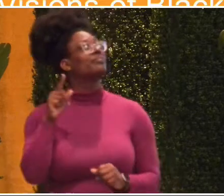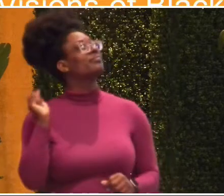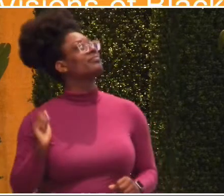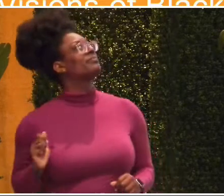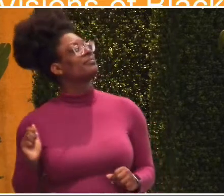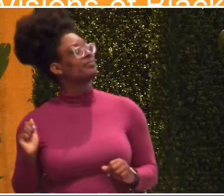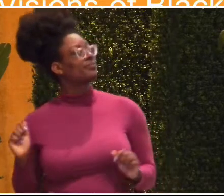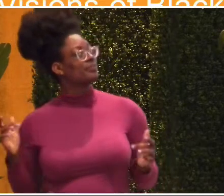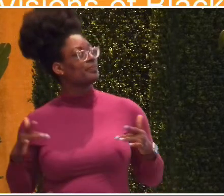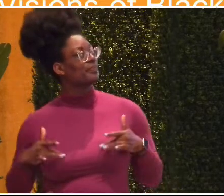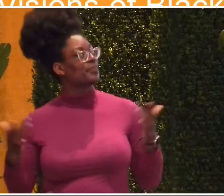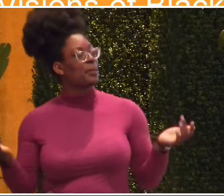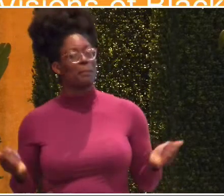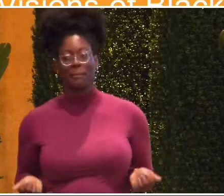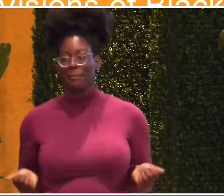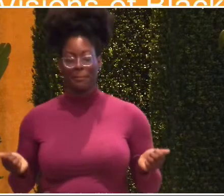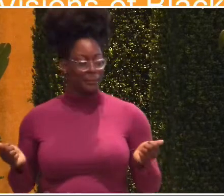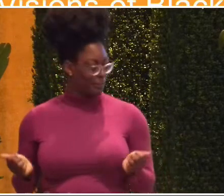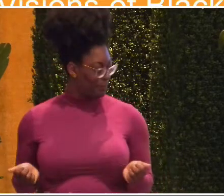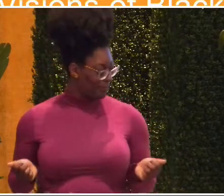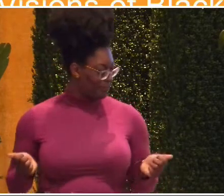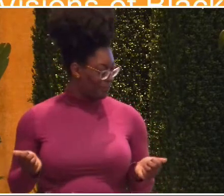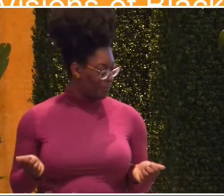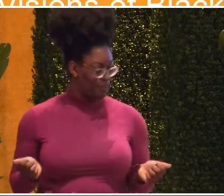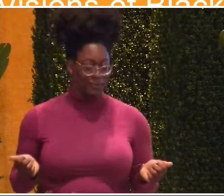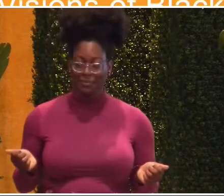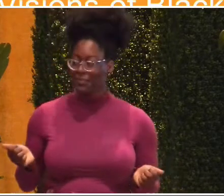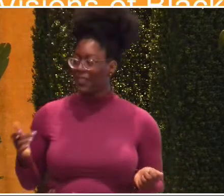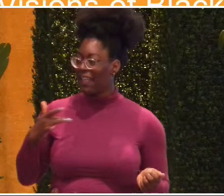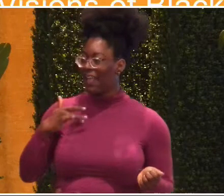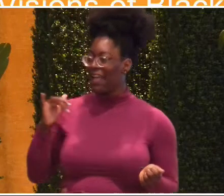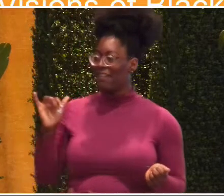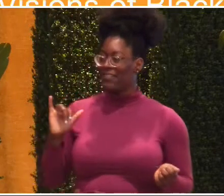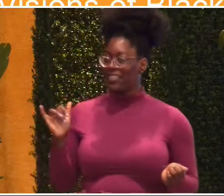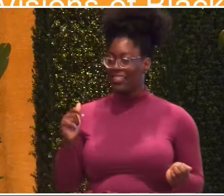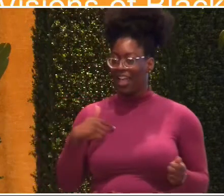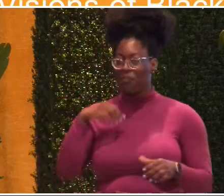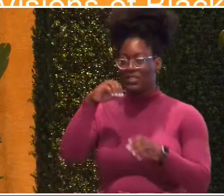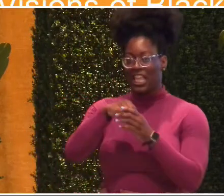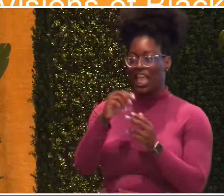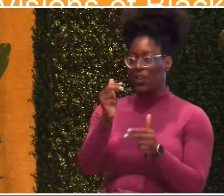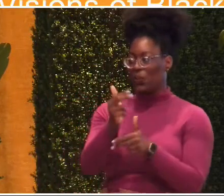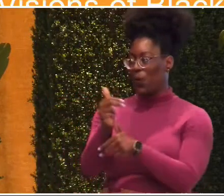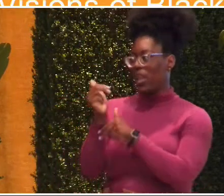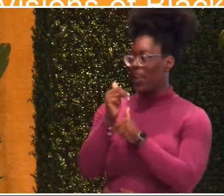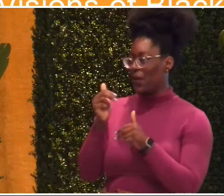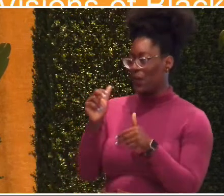lights so people can have seizures, please? I felt like I was in Terminator for a second. But